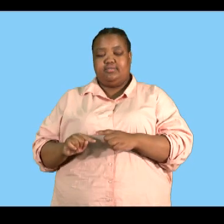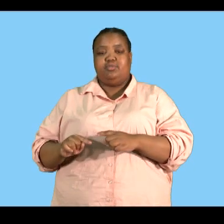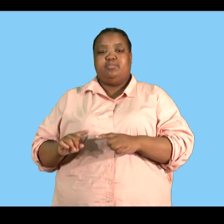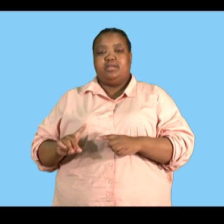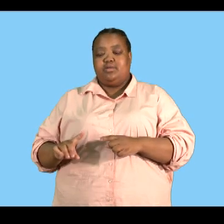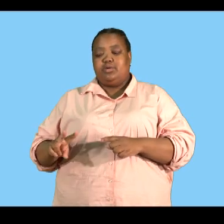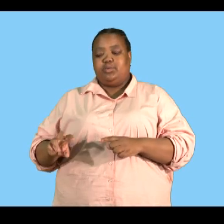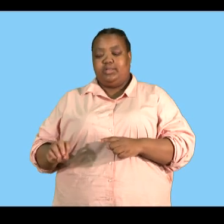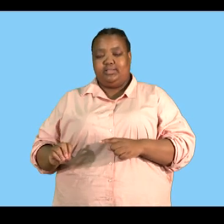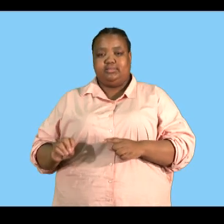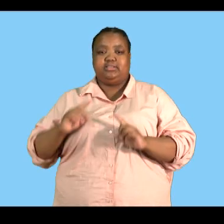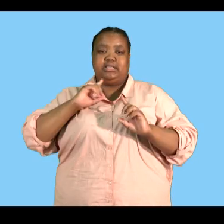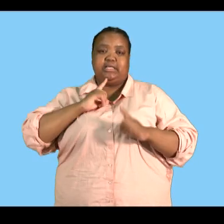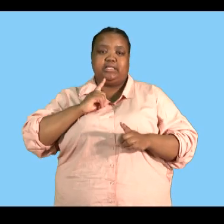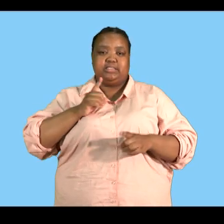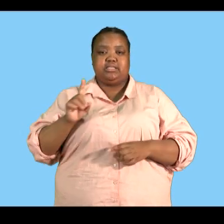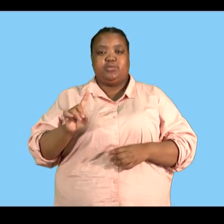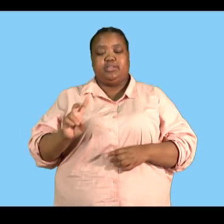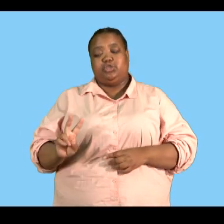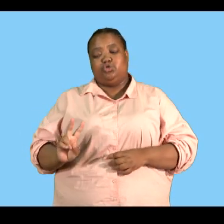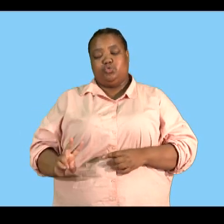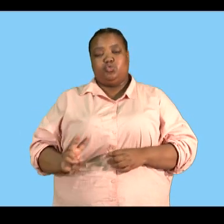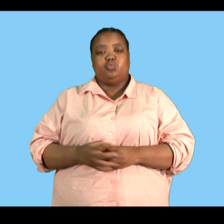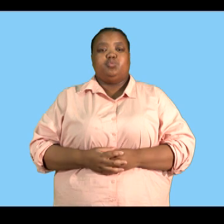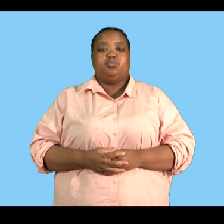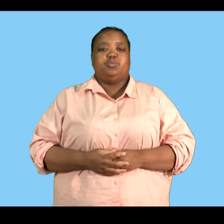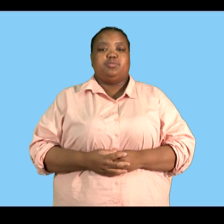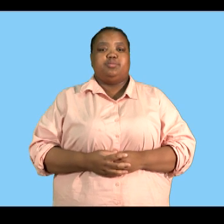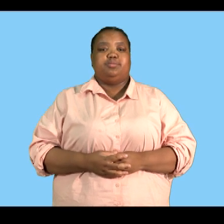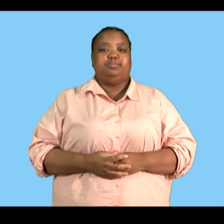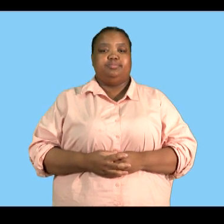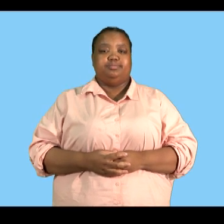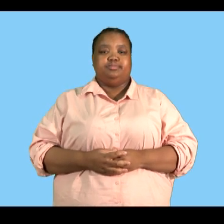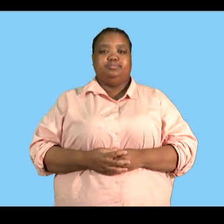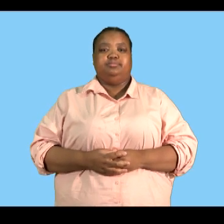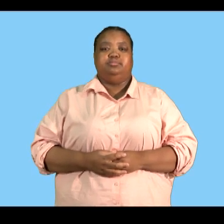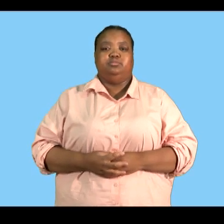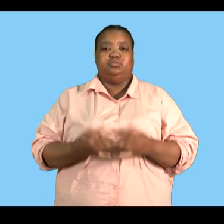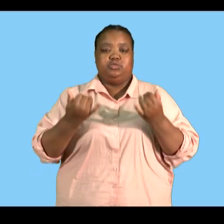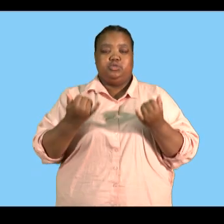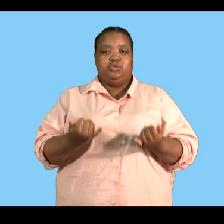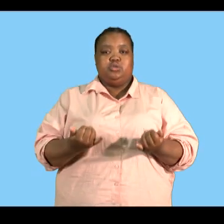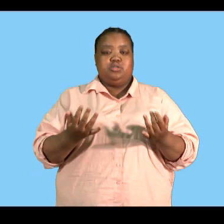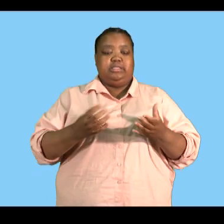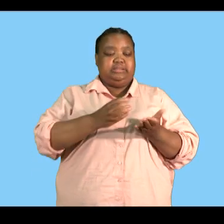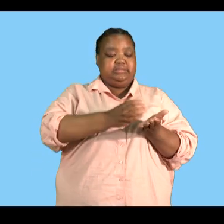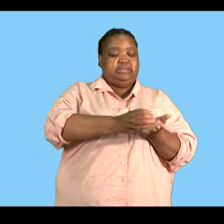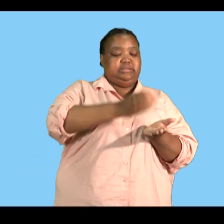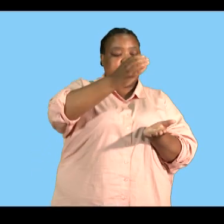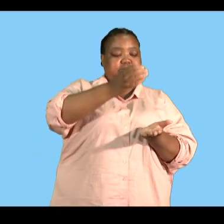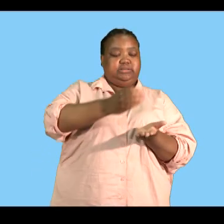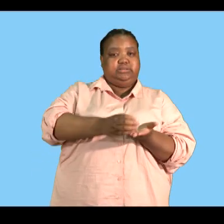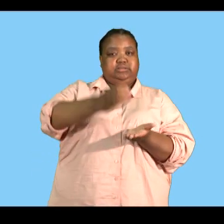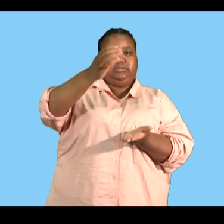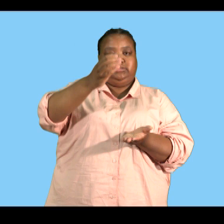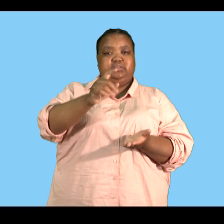240 divided by 120, of which is going to be 2. Then we are going to work out the total number of